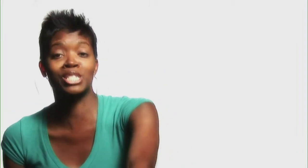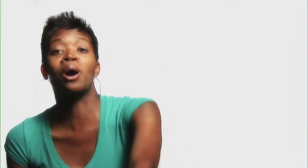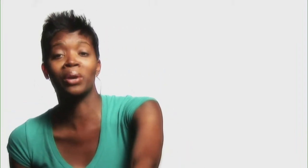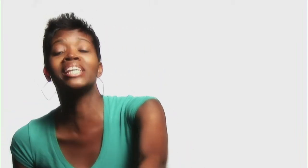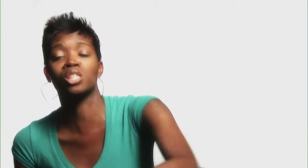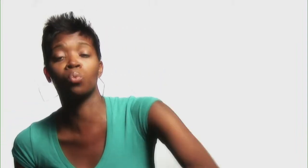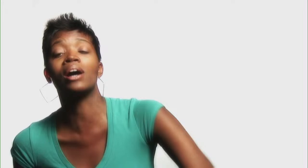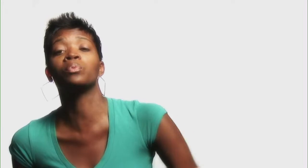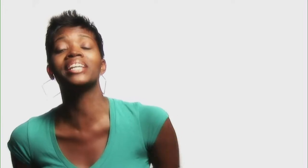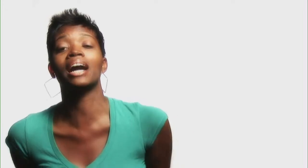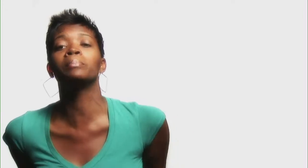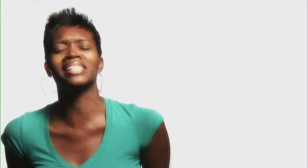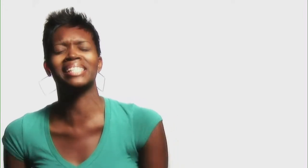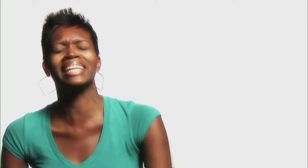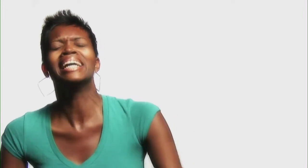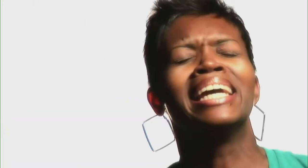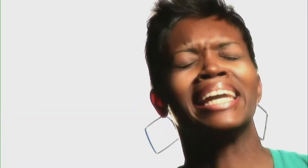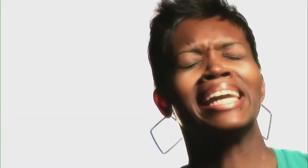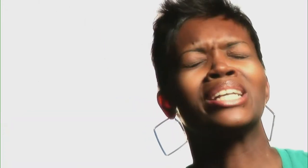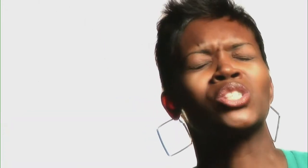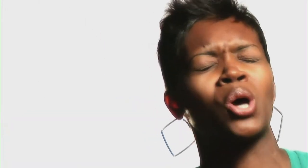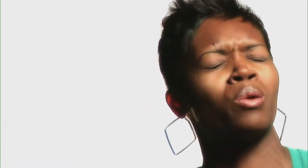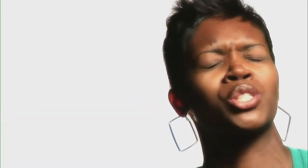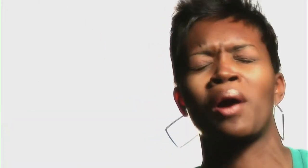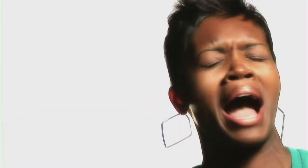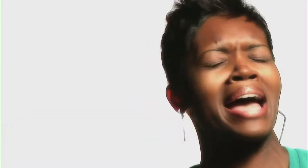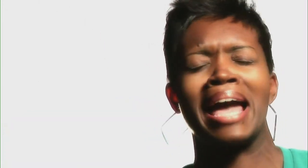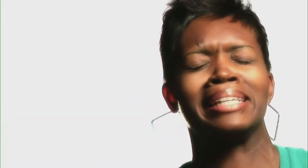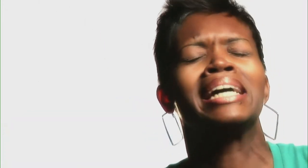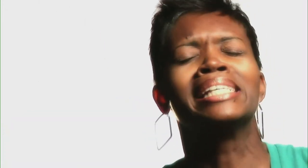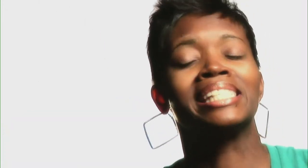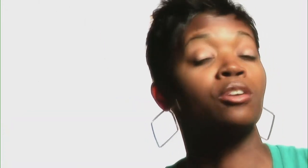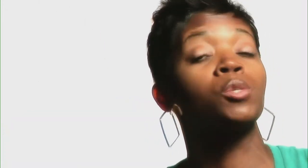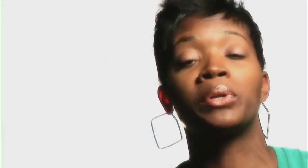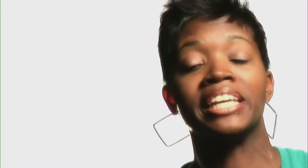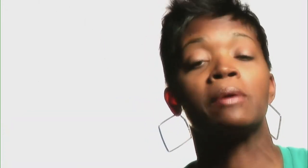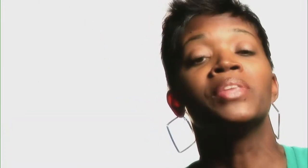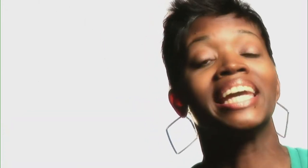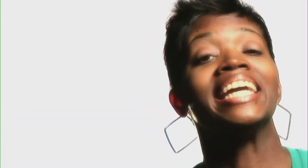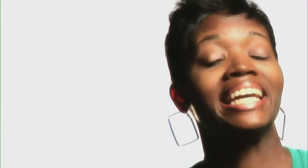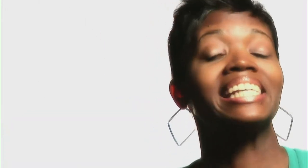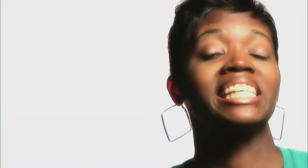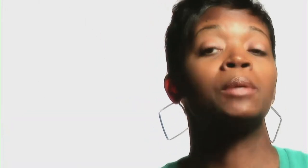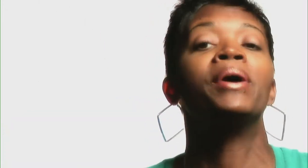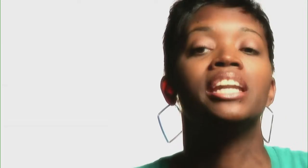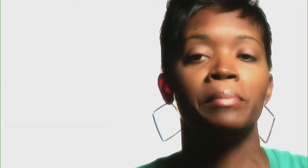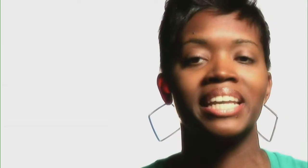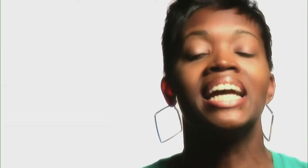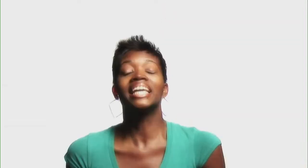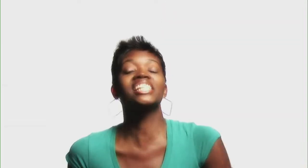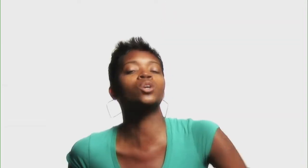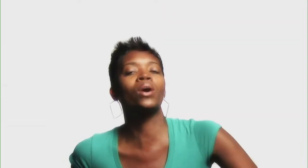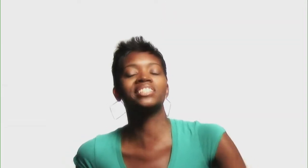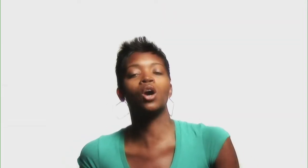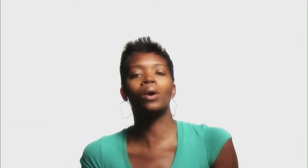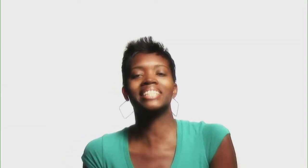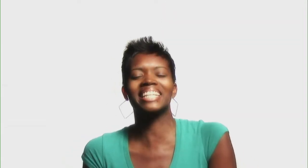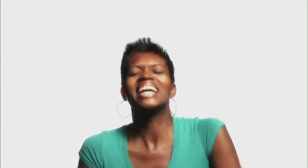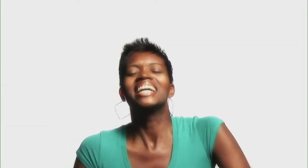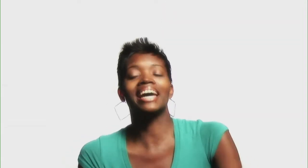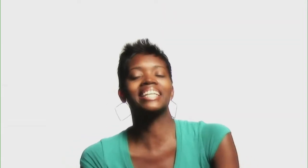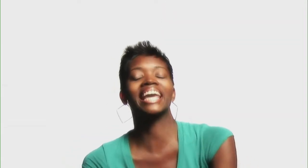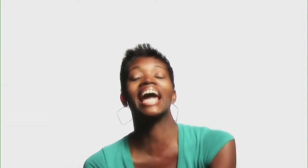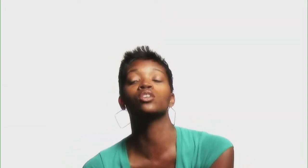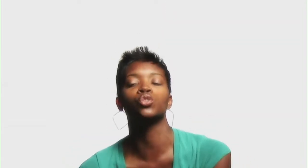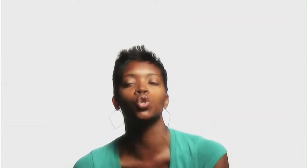on the show. He's the one we come to see. He is soul's cry and sinner's plea. He is the epitome. He's the one no one